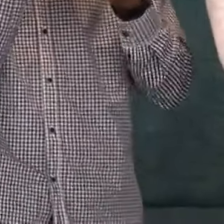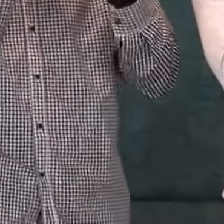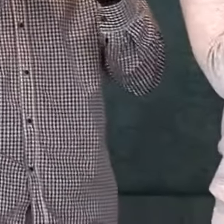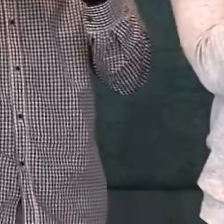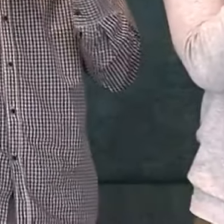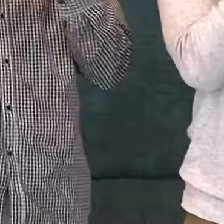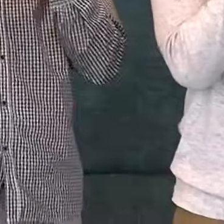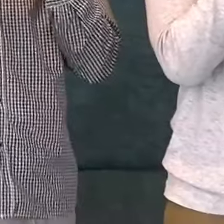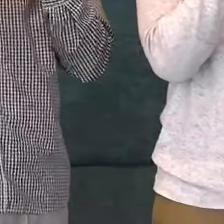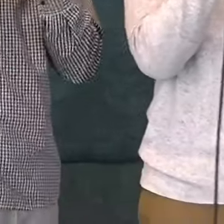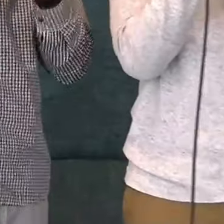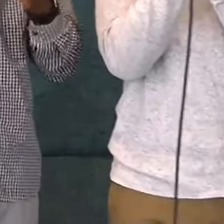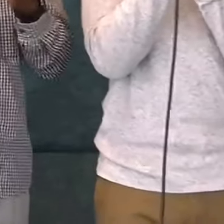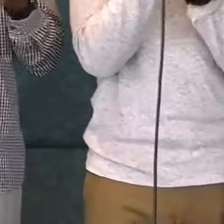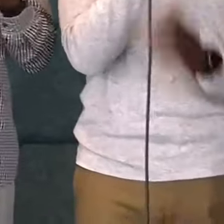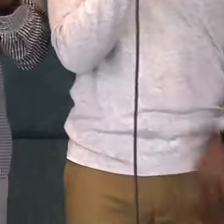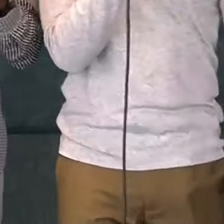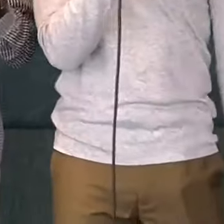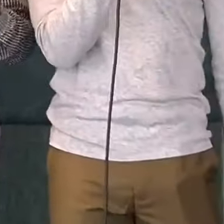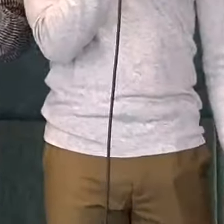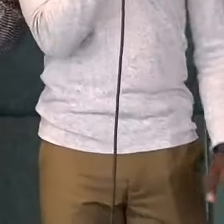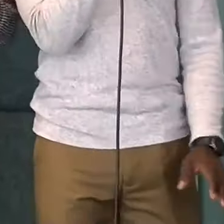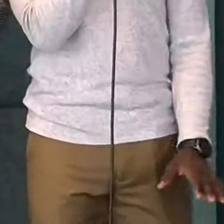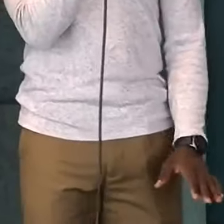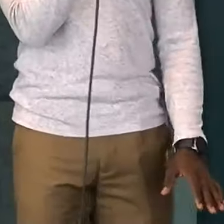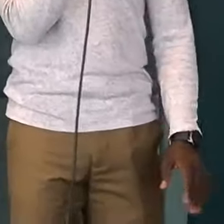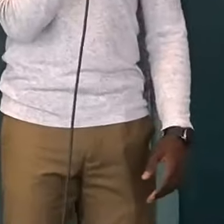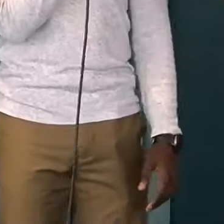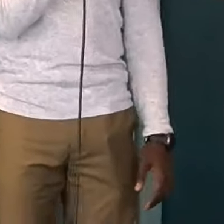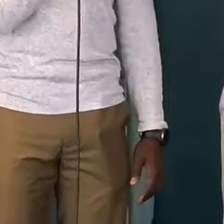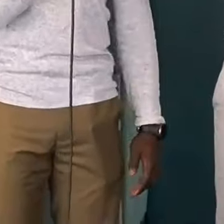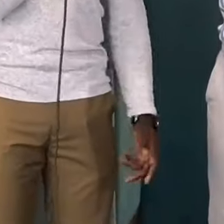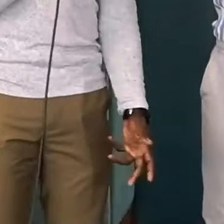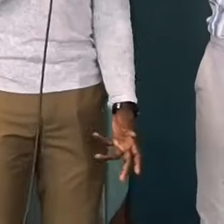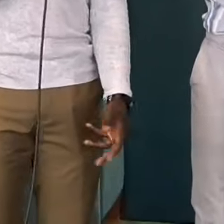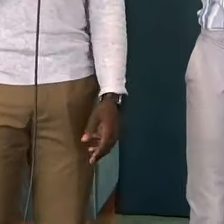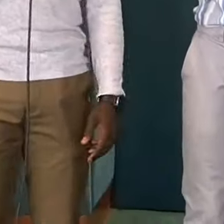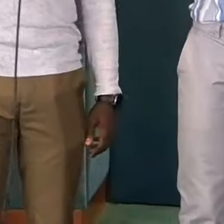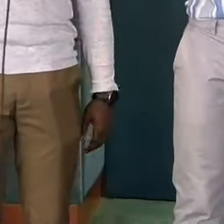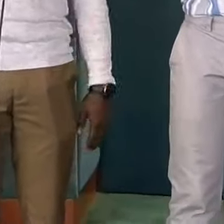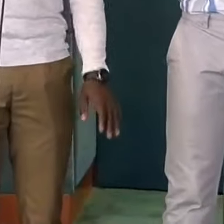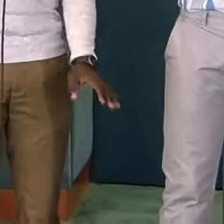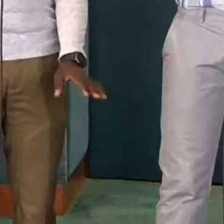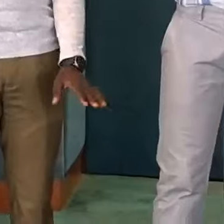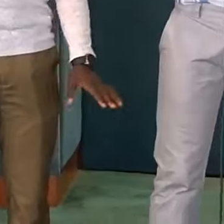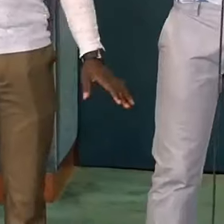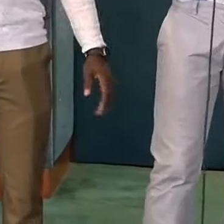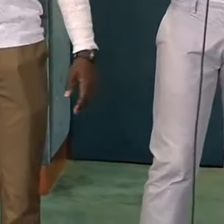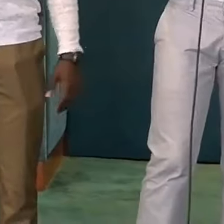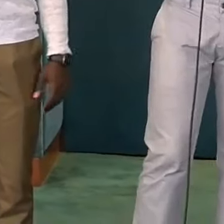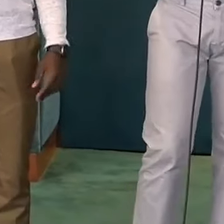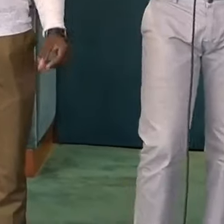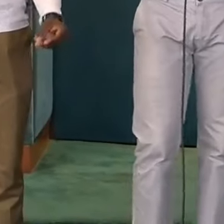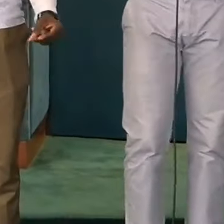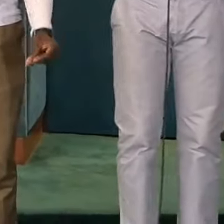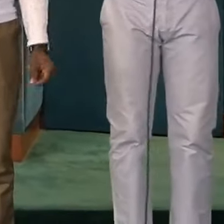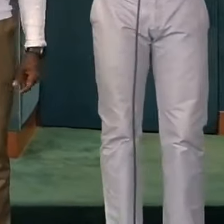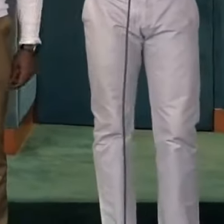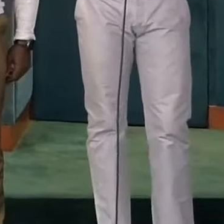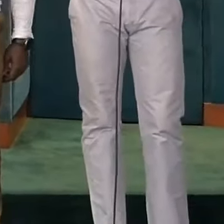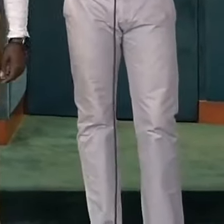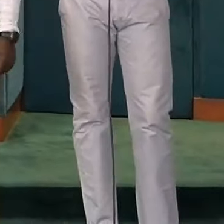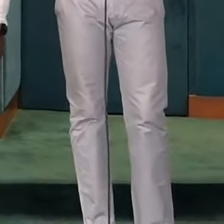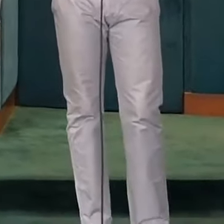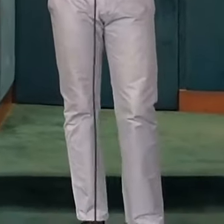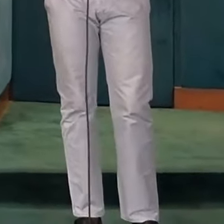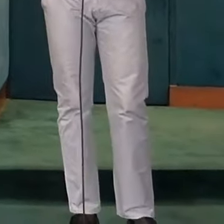follower I would be, for by his hand he leadeth me.